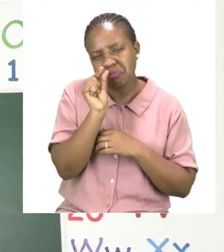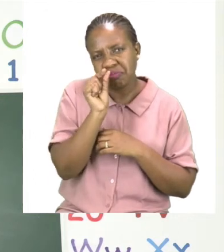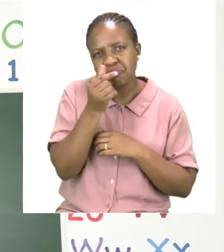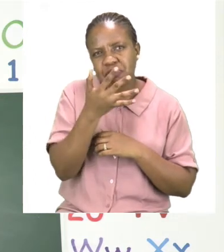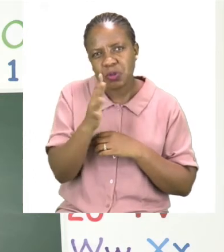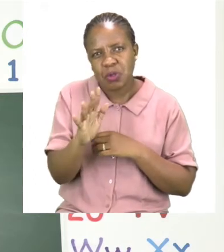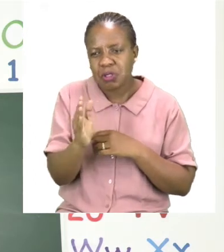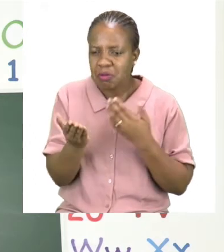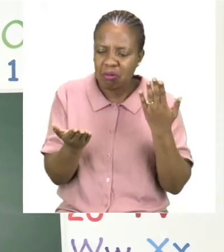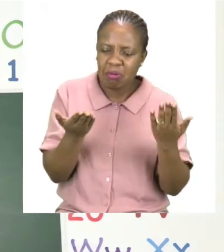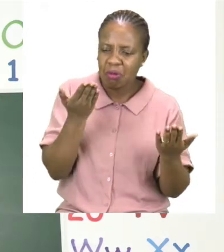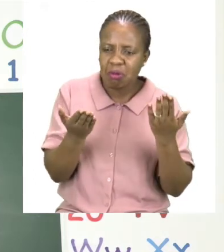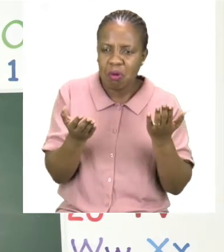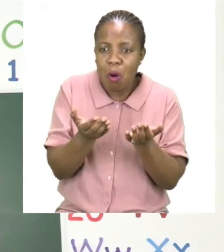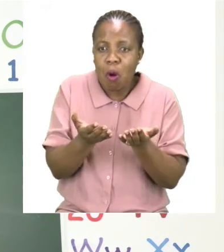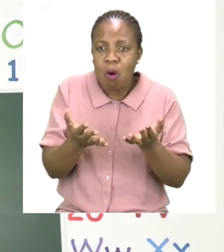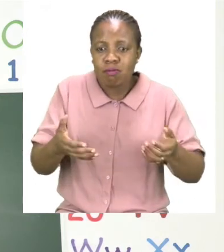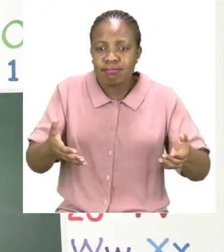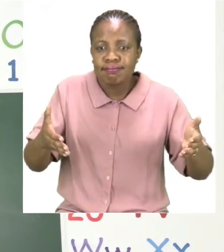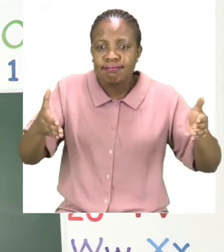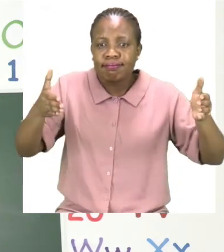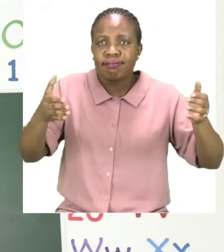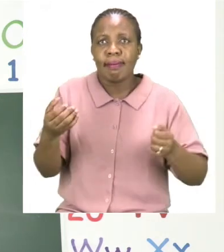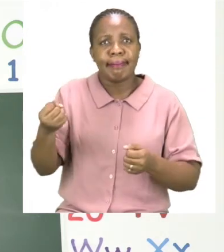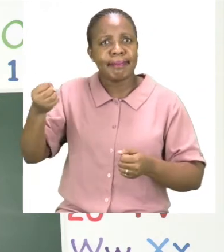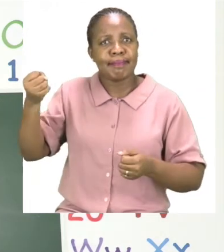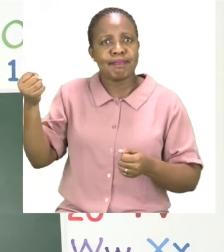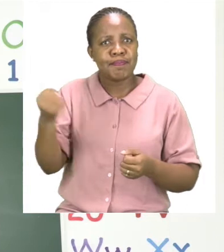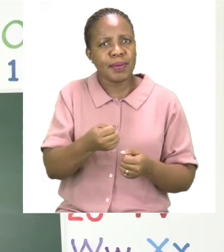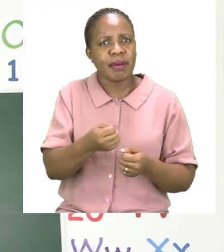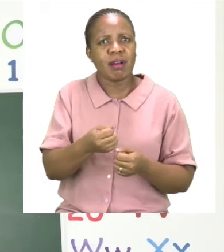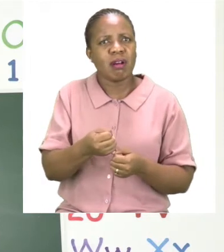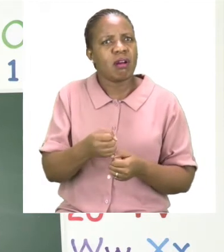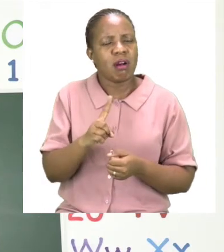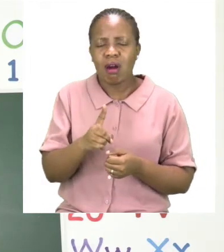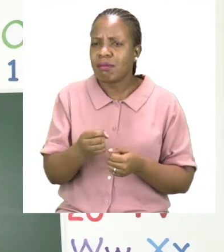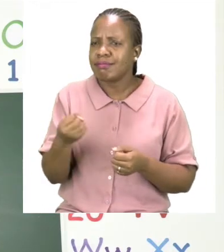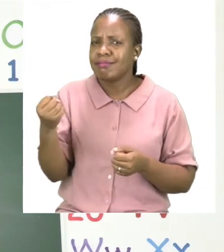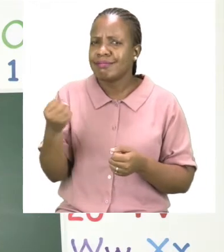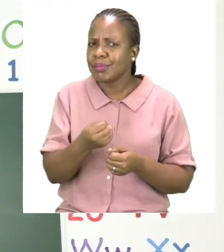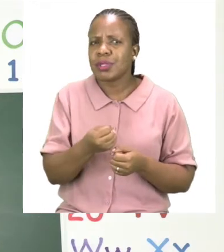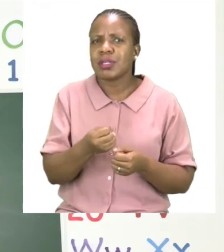If I were to pour this water inside the container.